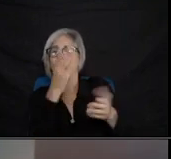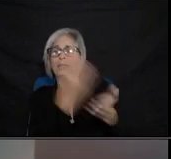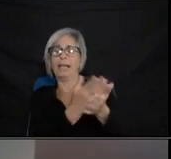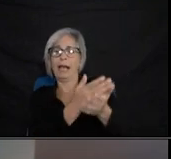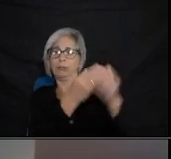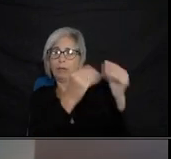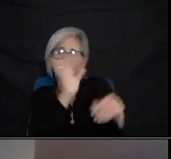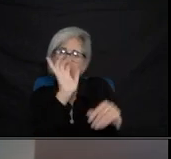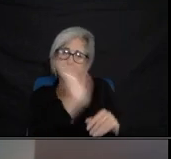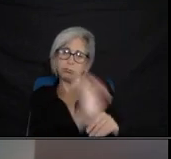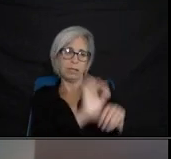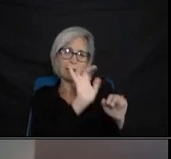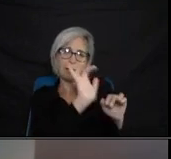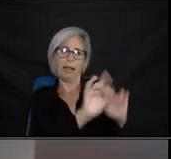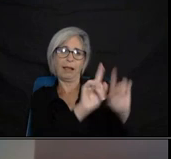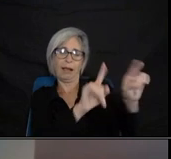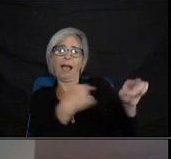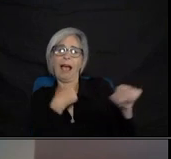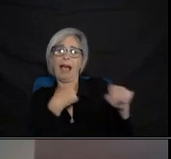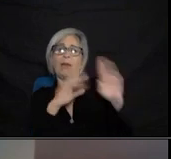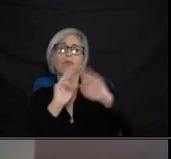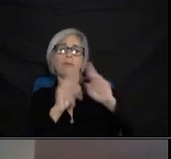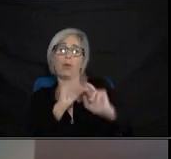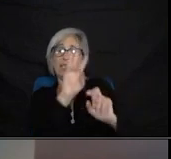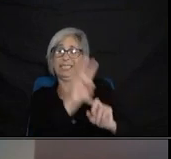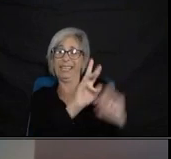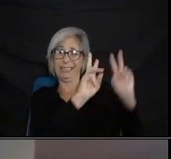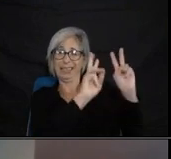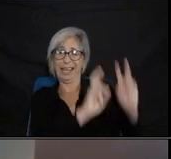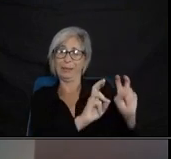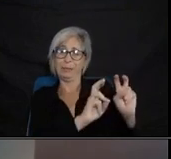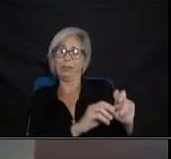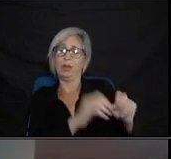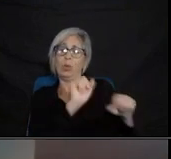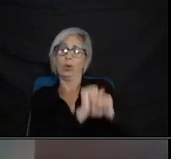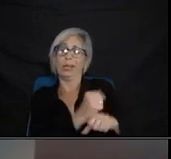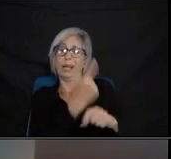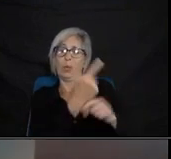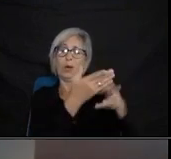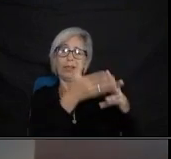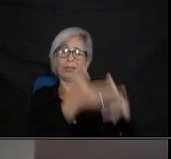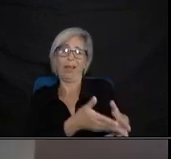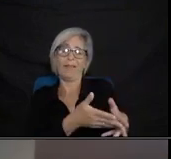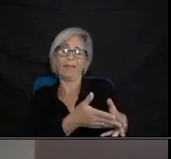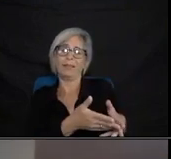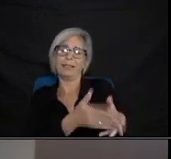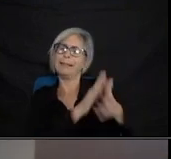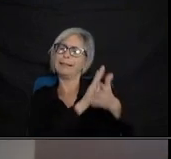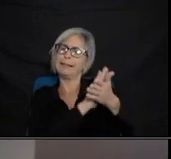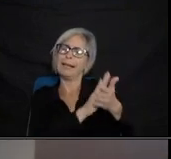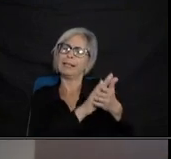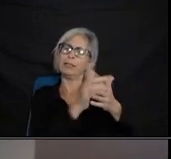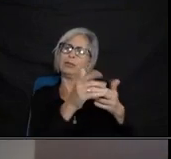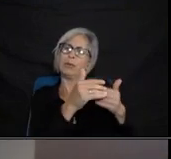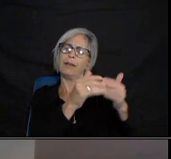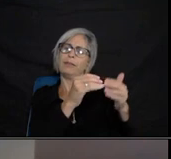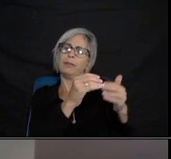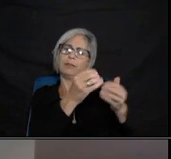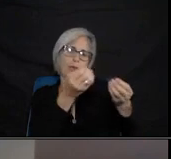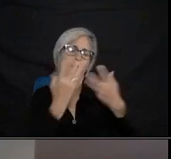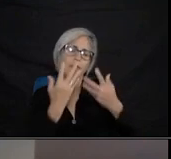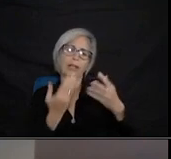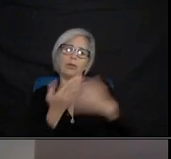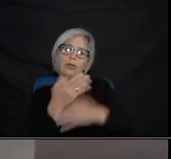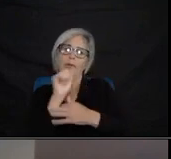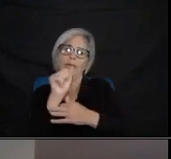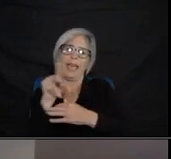can see exactly, all right, I've reported 6 items, 5 are closed, they're still working on the one. And the other nice part of this is you can get push notifications through the app